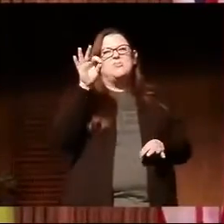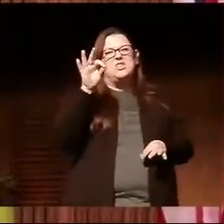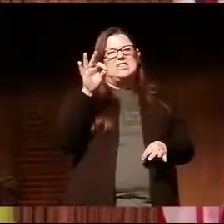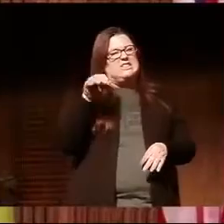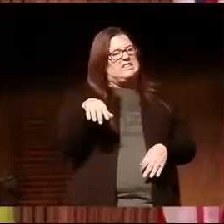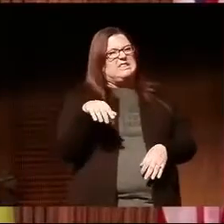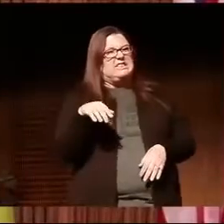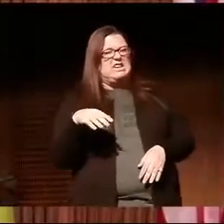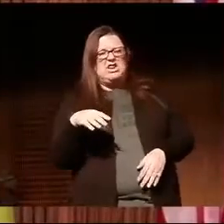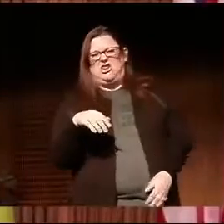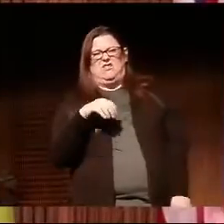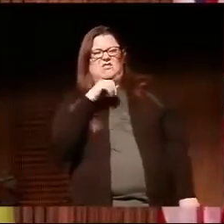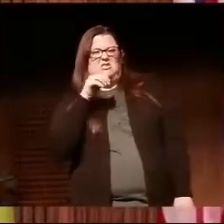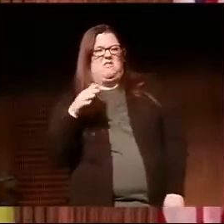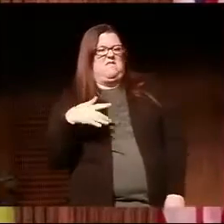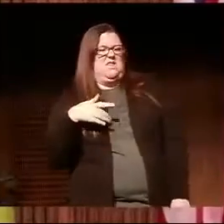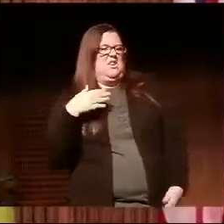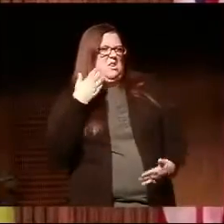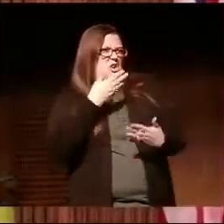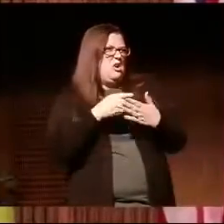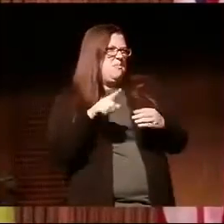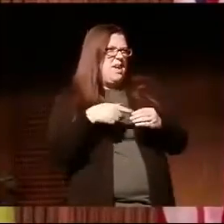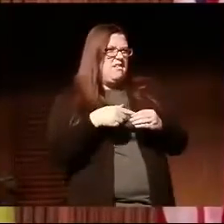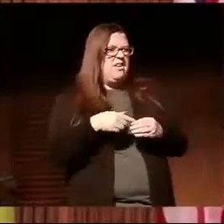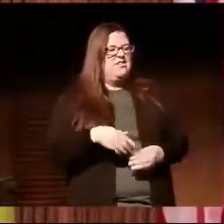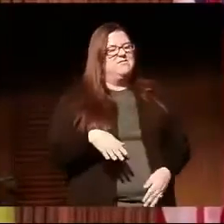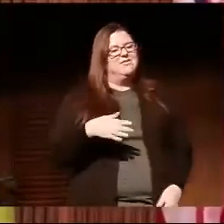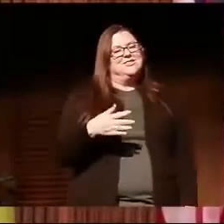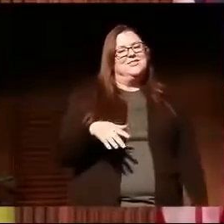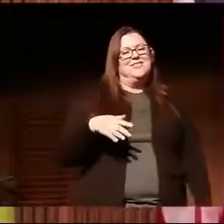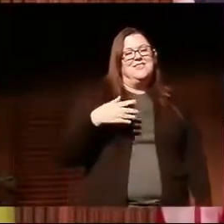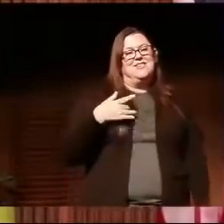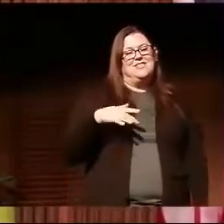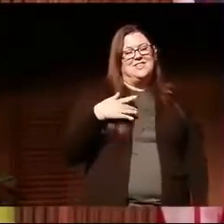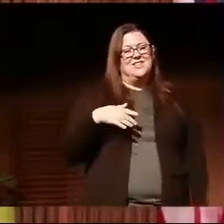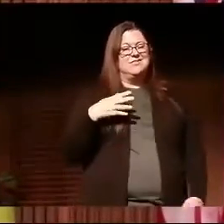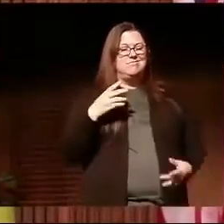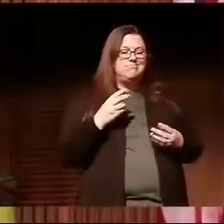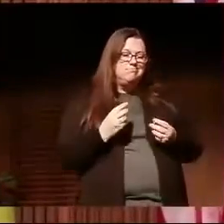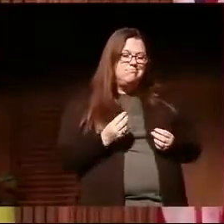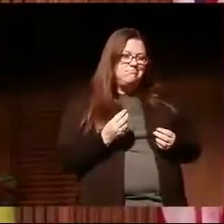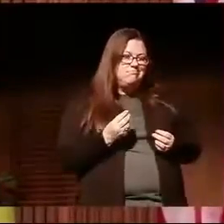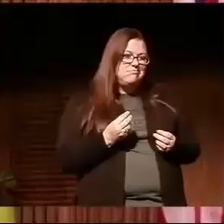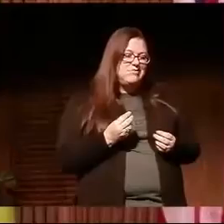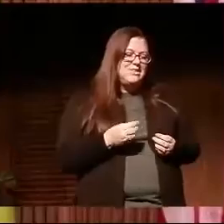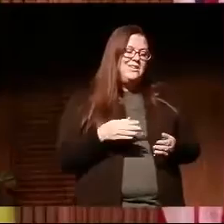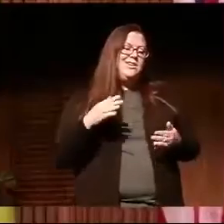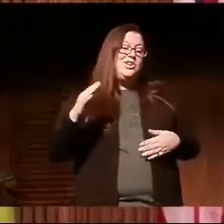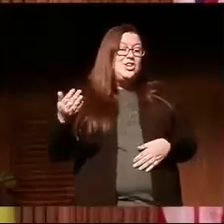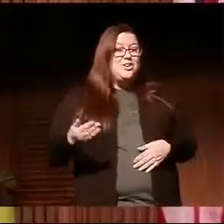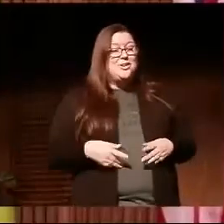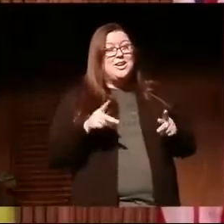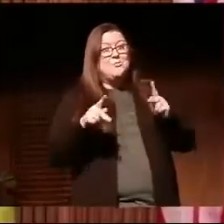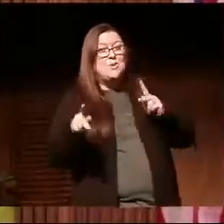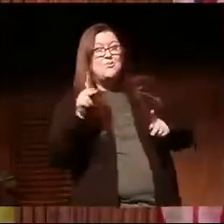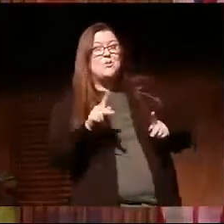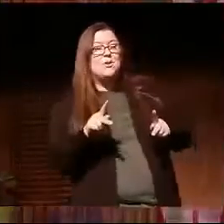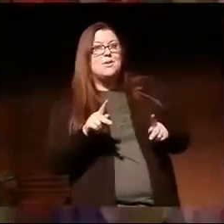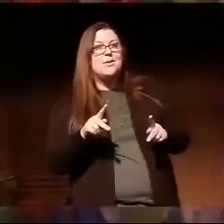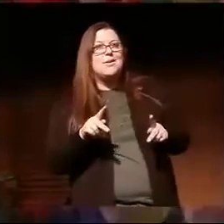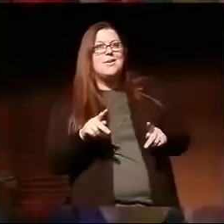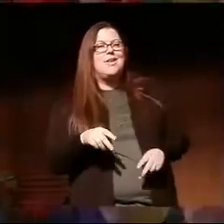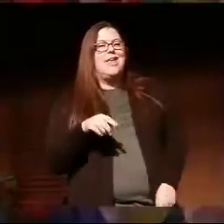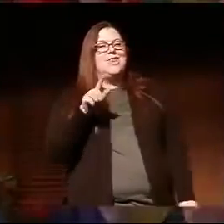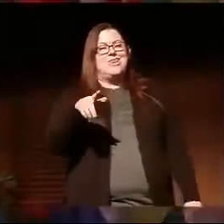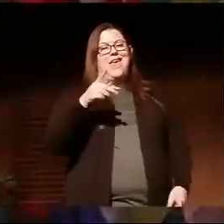land. And you're feeling particularly low, and you're standing at the door, and you're doing your duty of greeting people out the door, right? And here